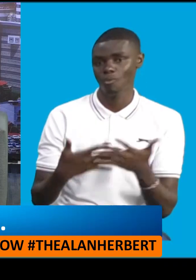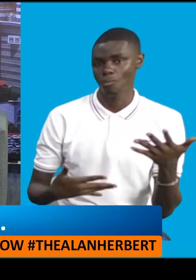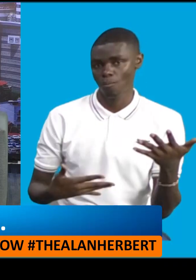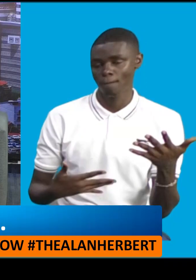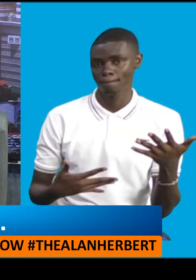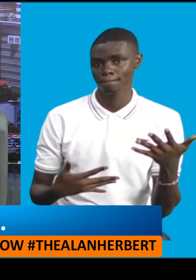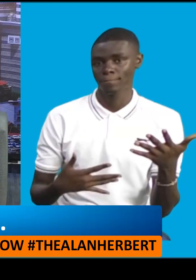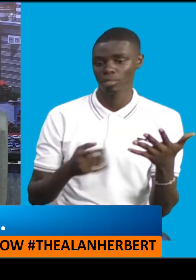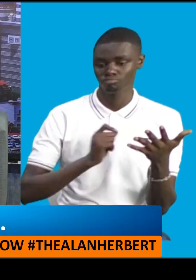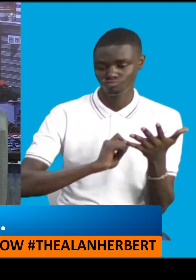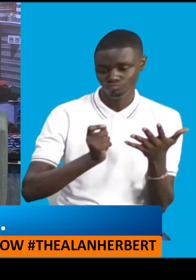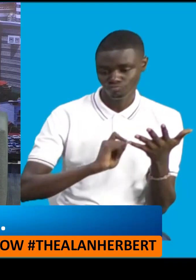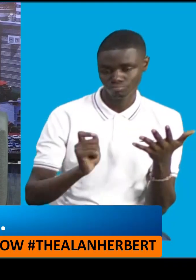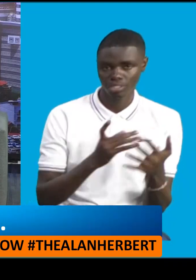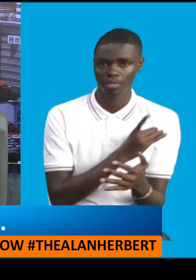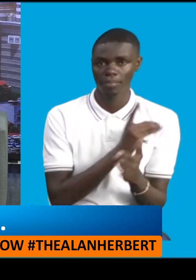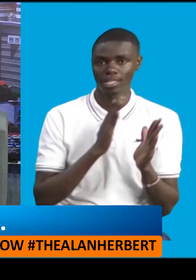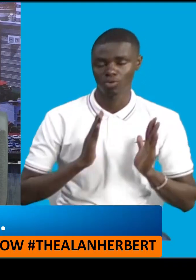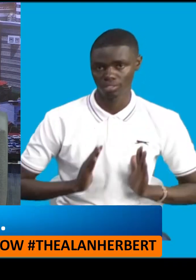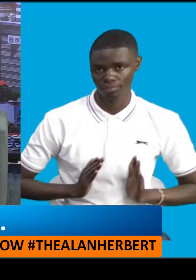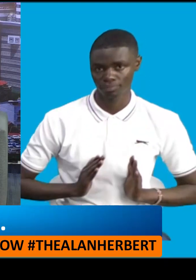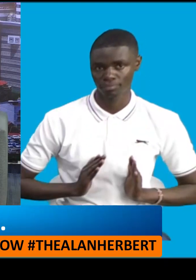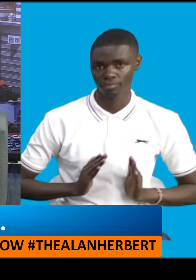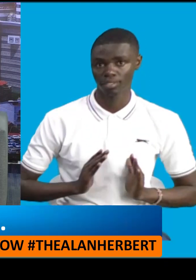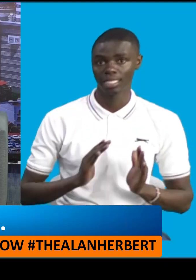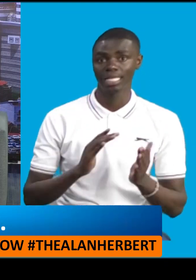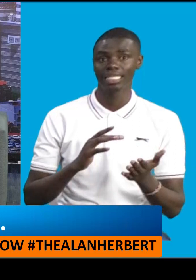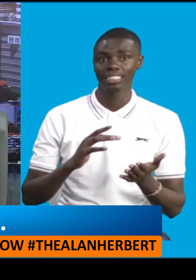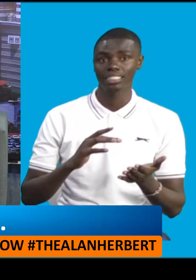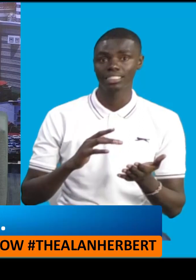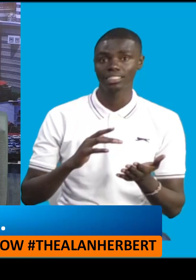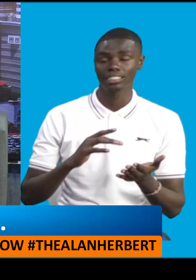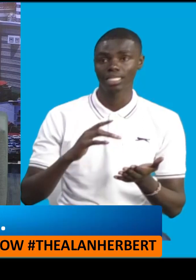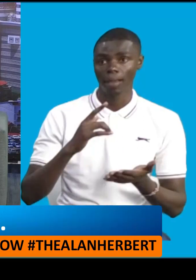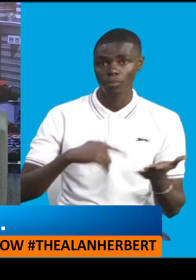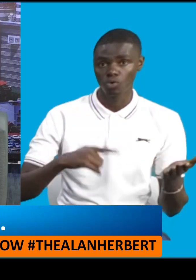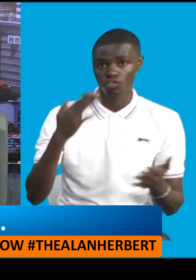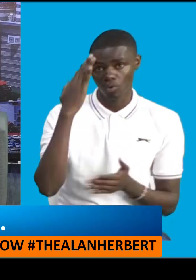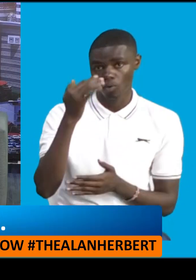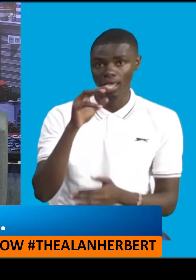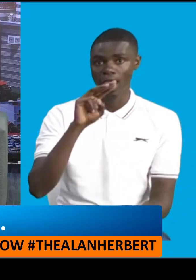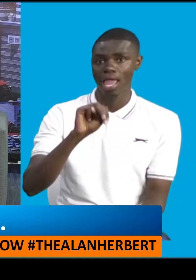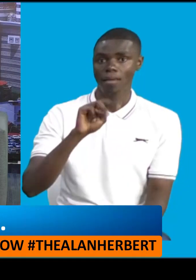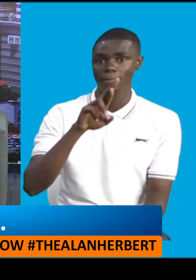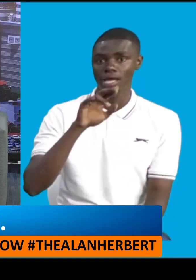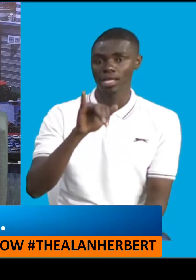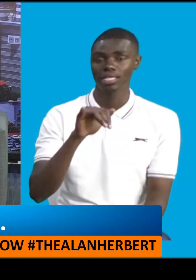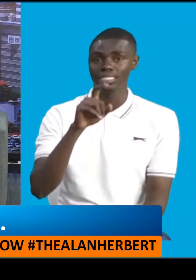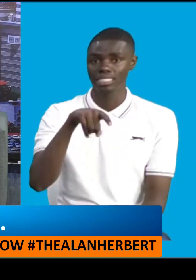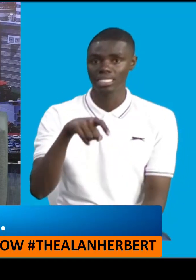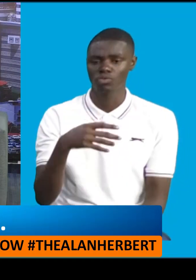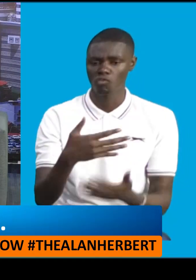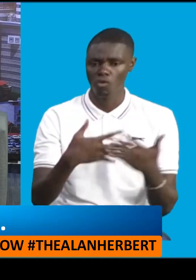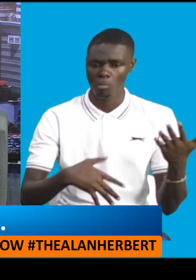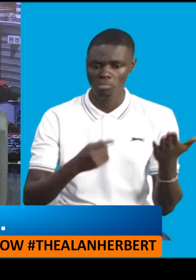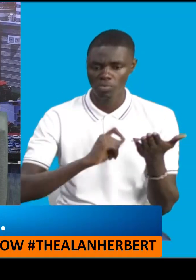form that will be filled by the doctor, justifying why an MRI is needed. And